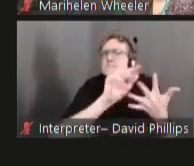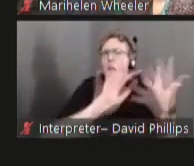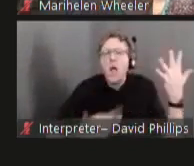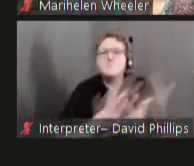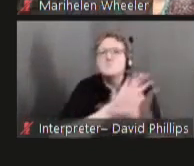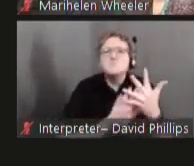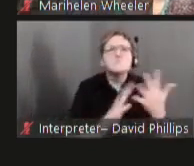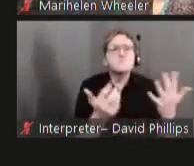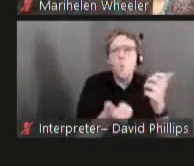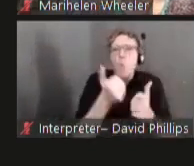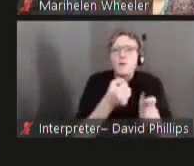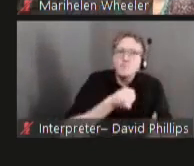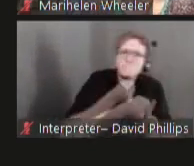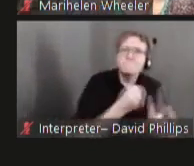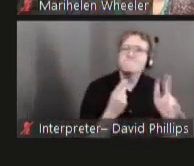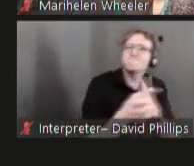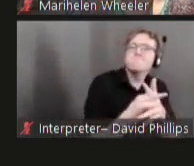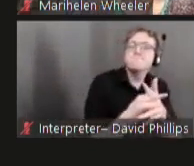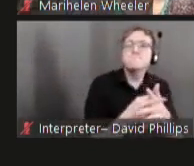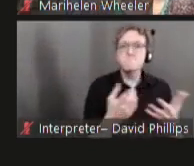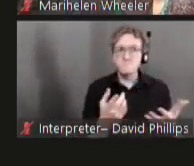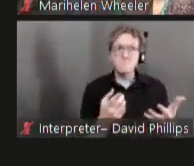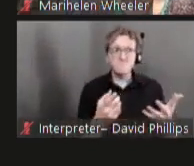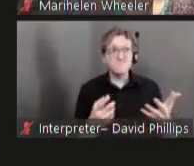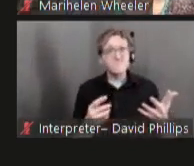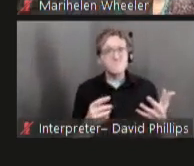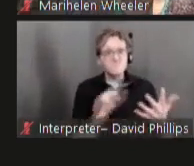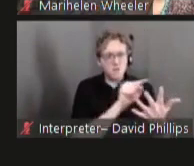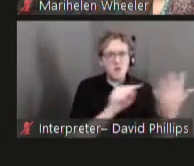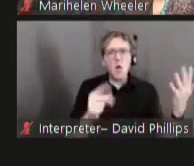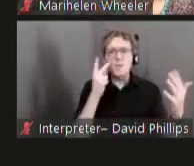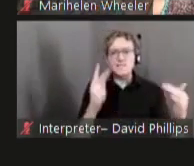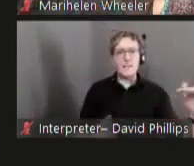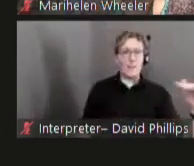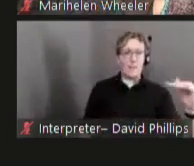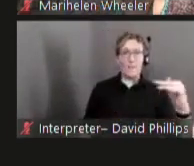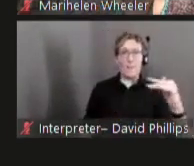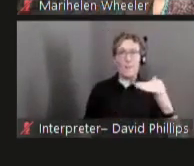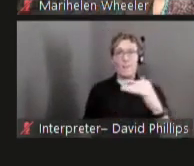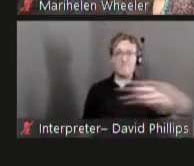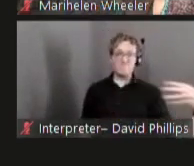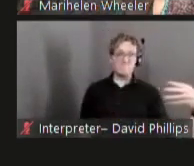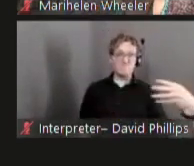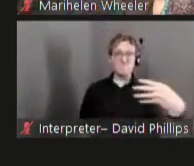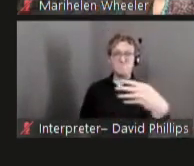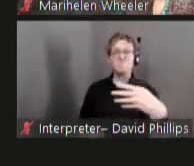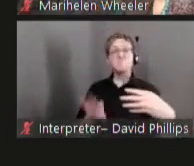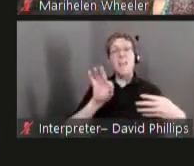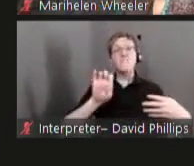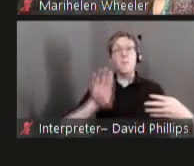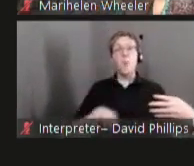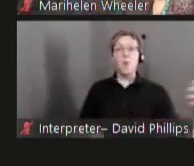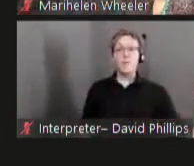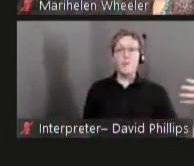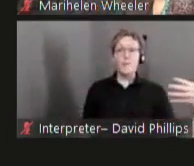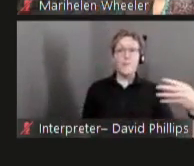which variants these vaccinated people are infected, then you can see, essentially since February till